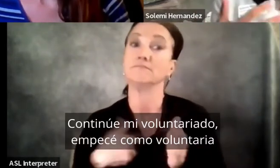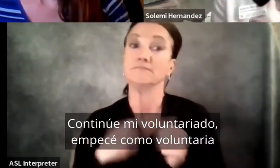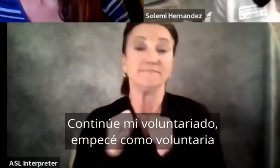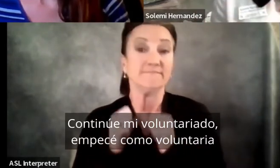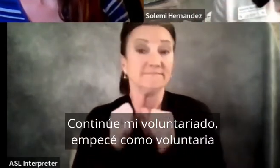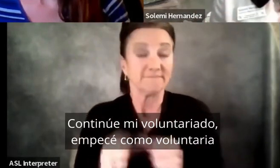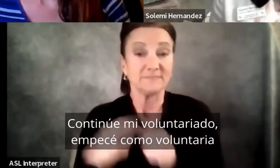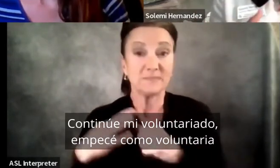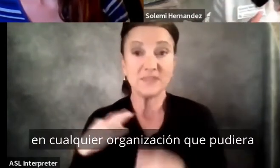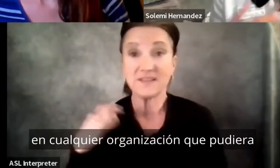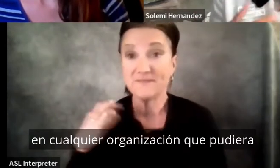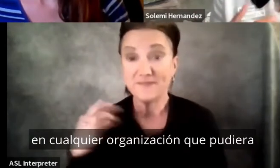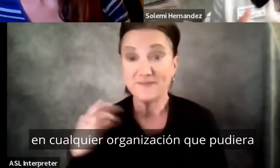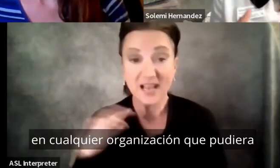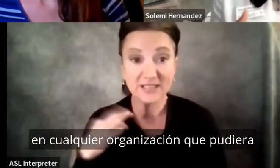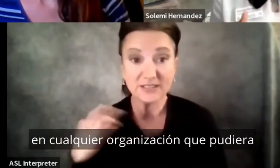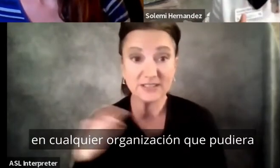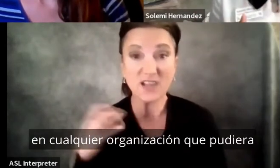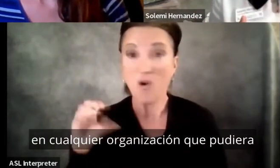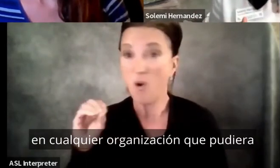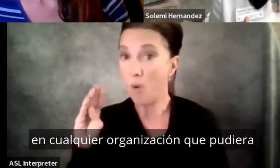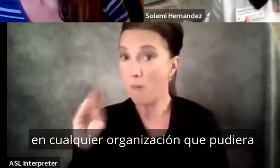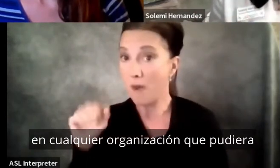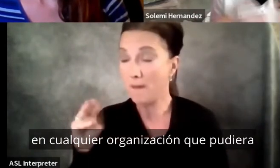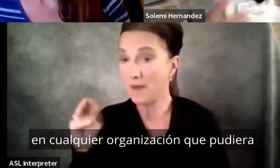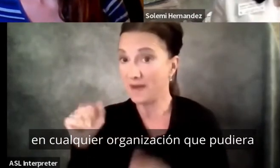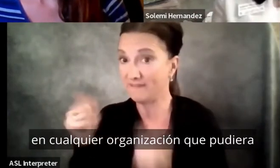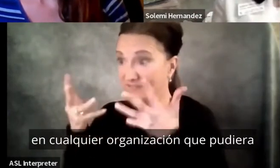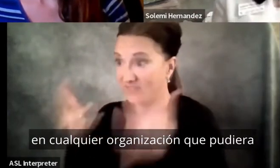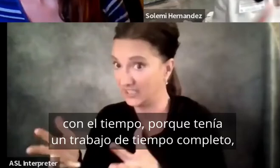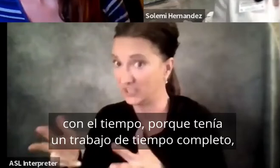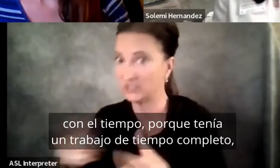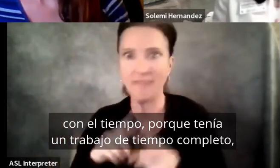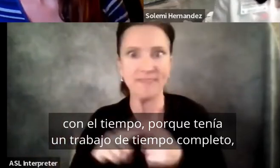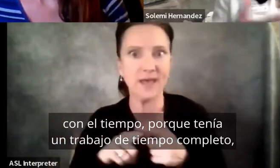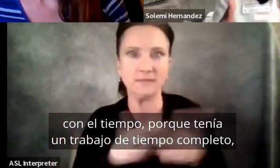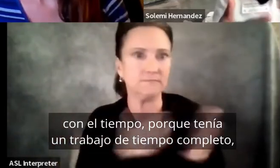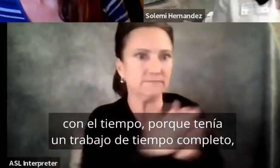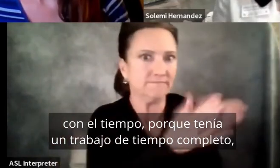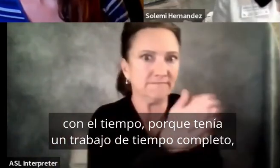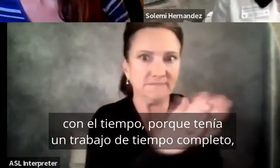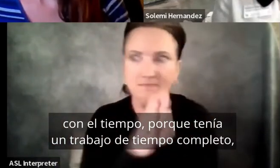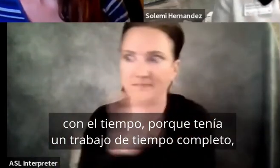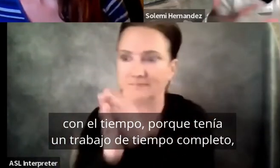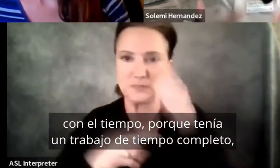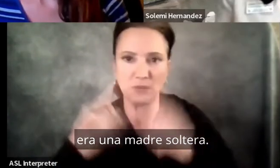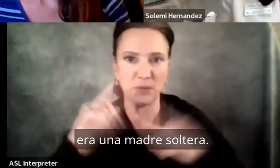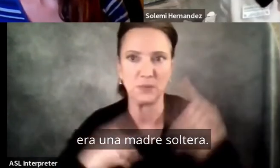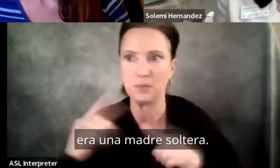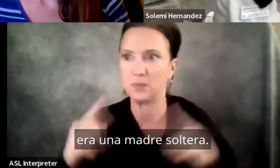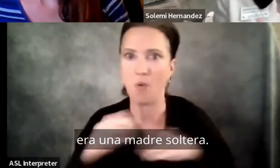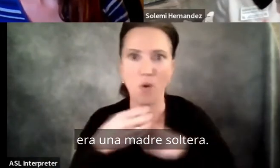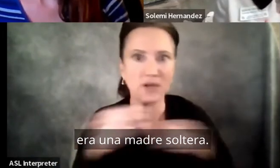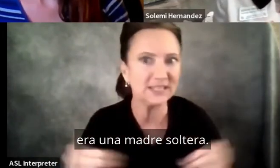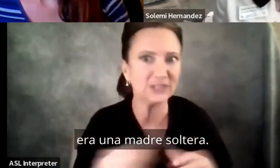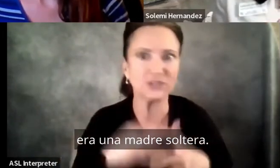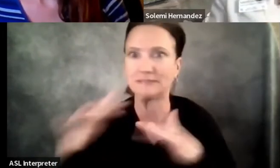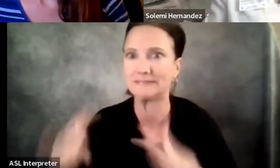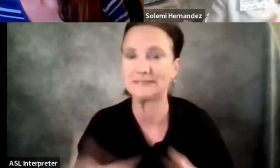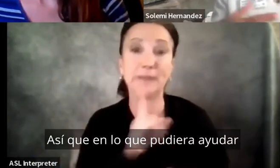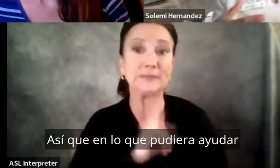I started volunteering with whatever organization I could with the time because I had a full-time job, I was a single